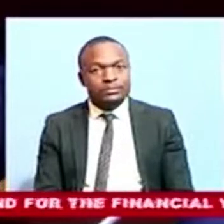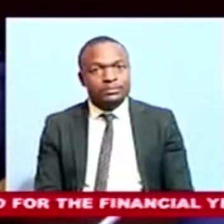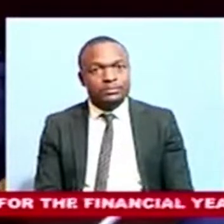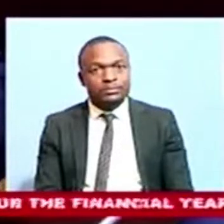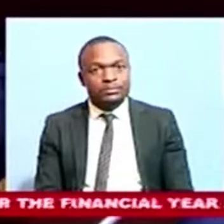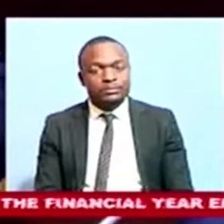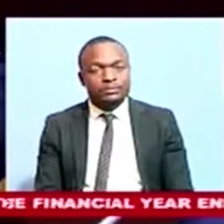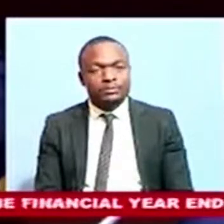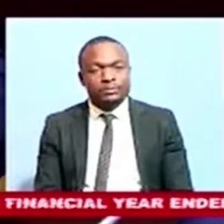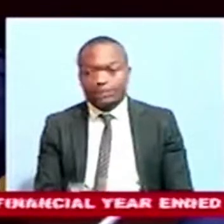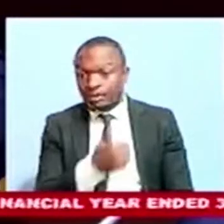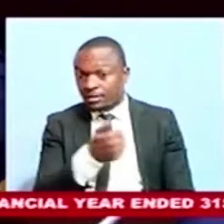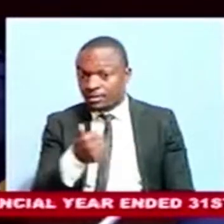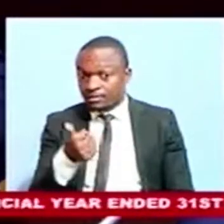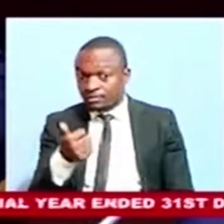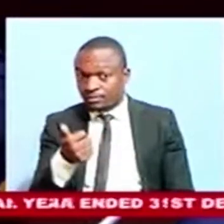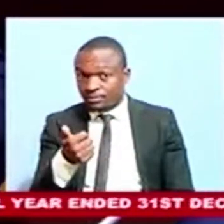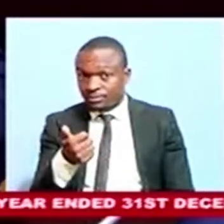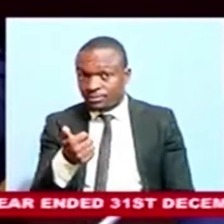Yeah, the other one is